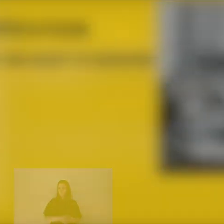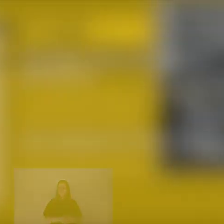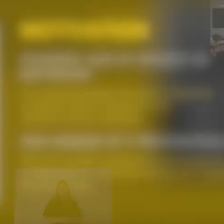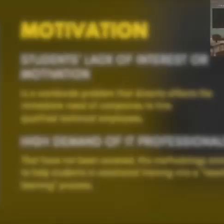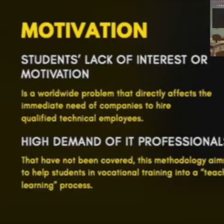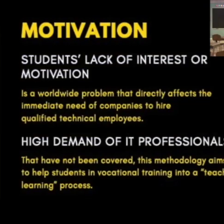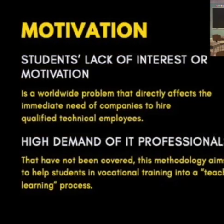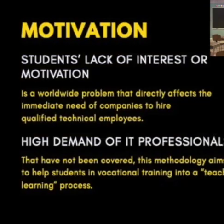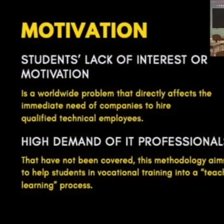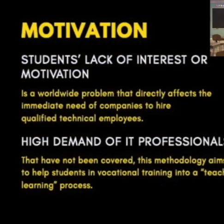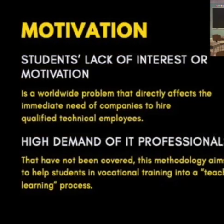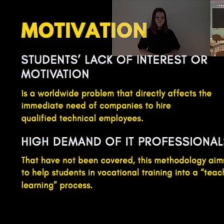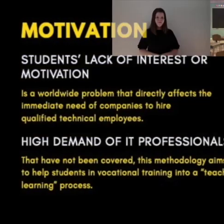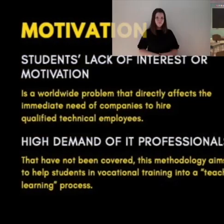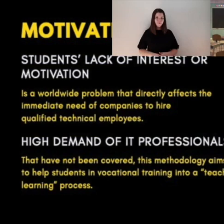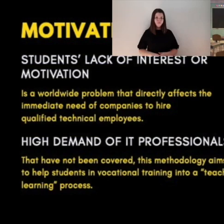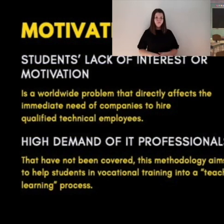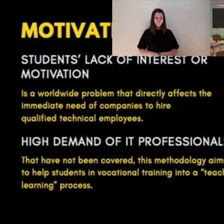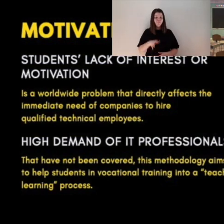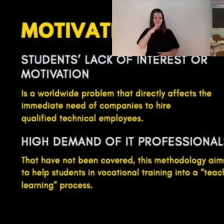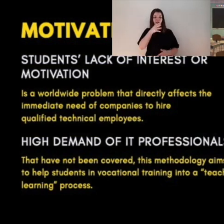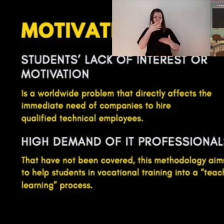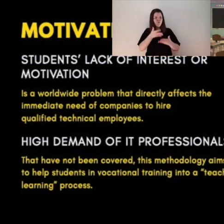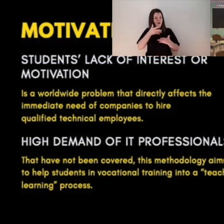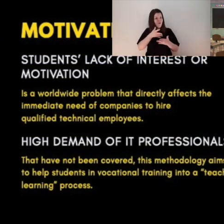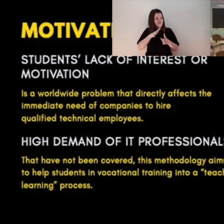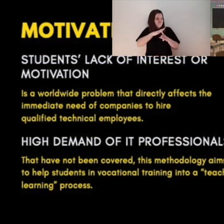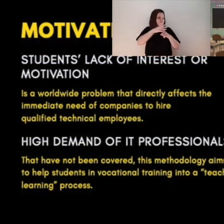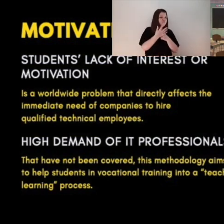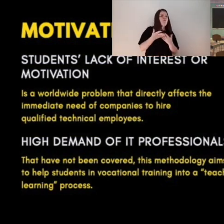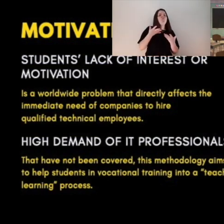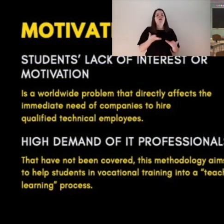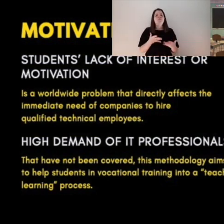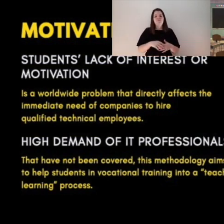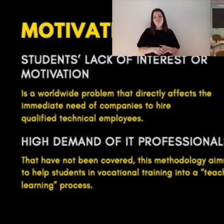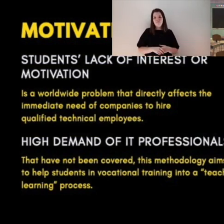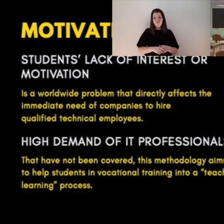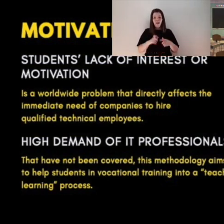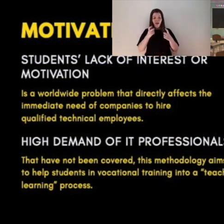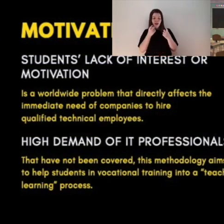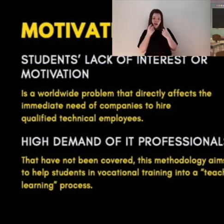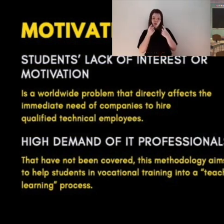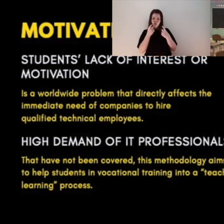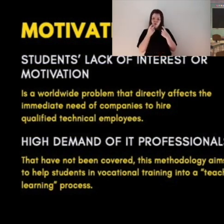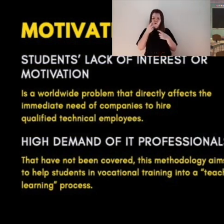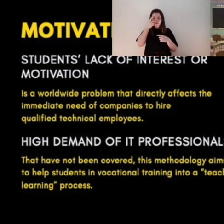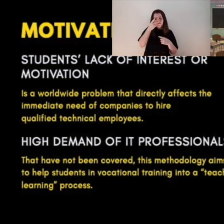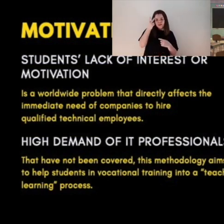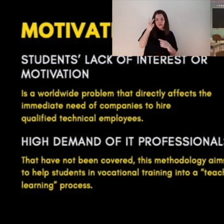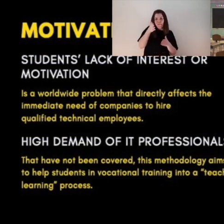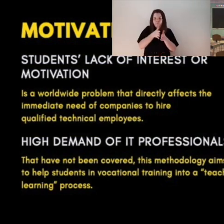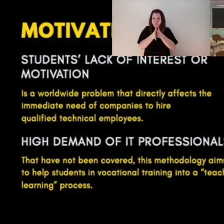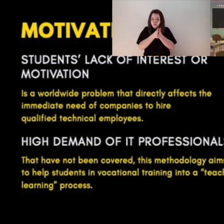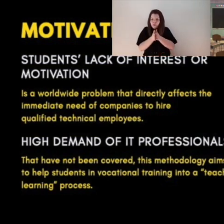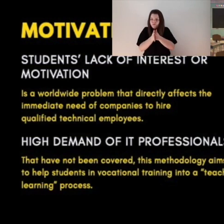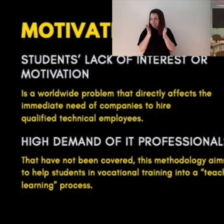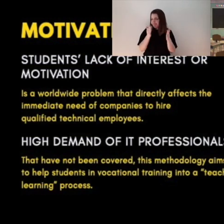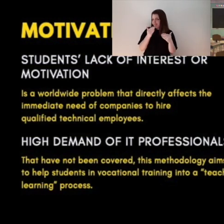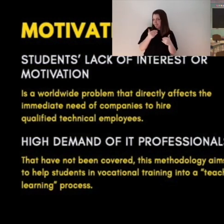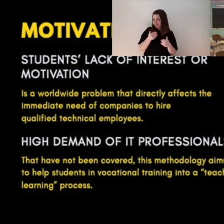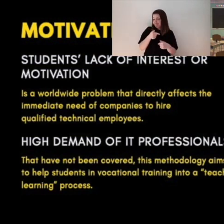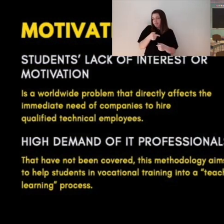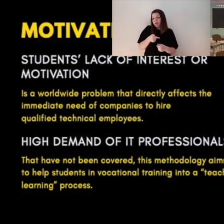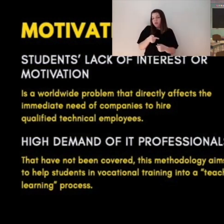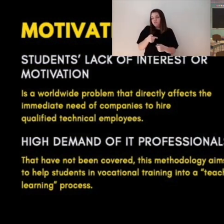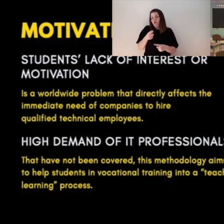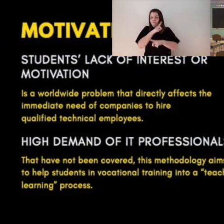Agiledu. Let's check current context. Students' lack of interest or motivation is a worldwide problem that directly affects the